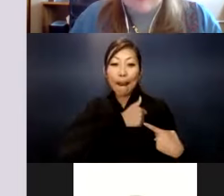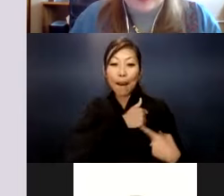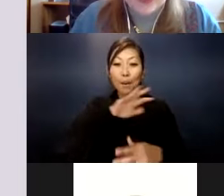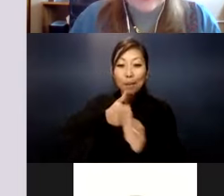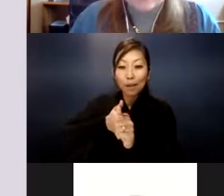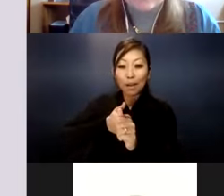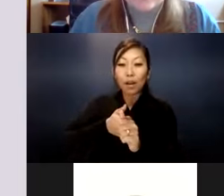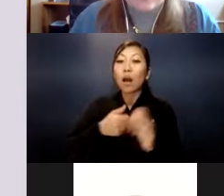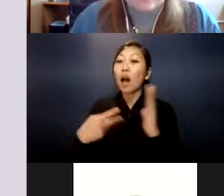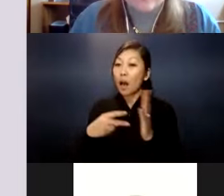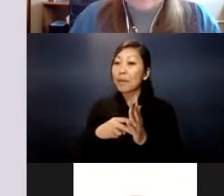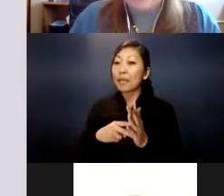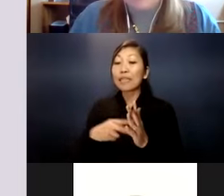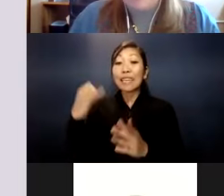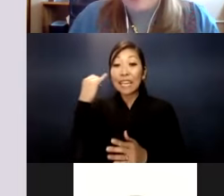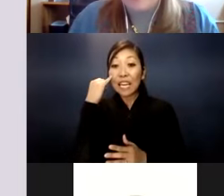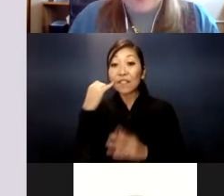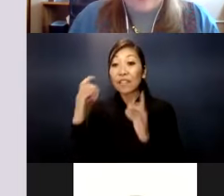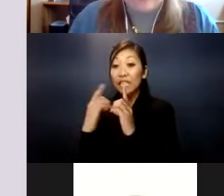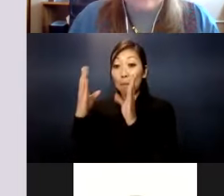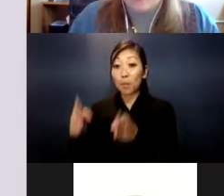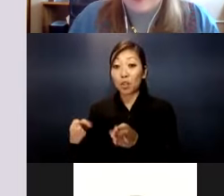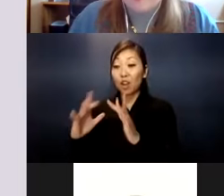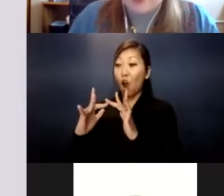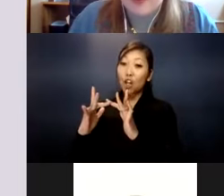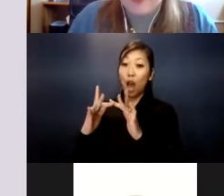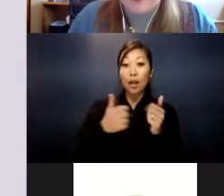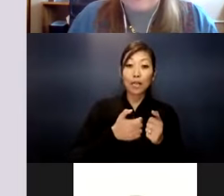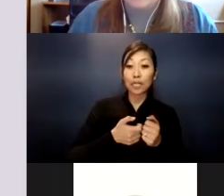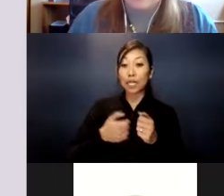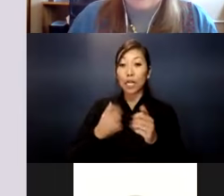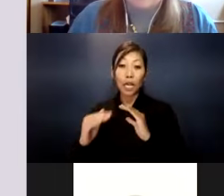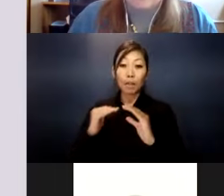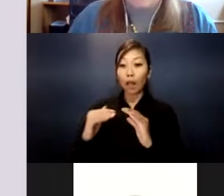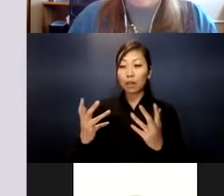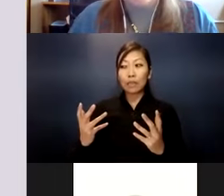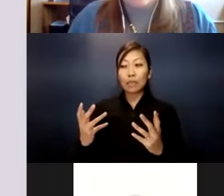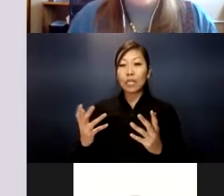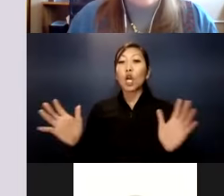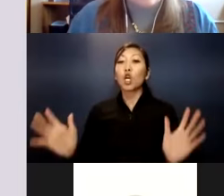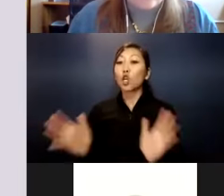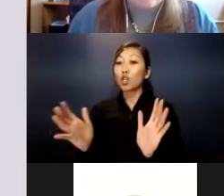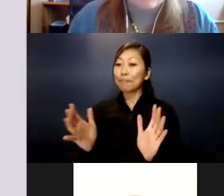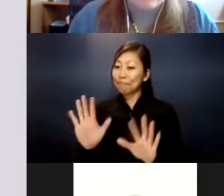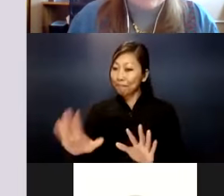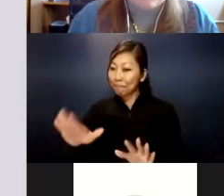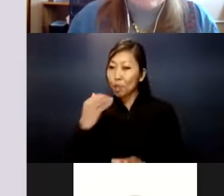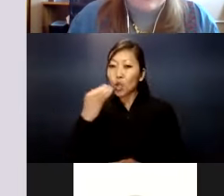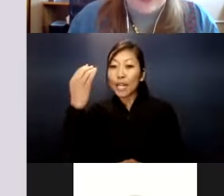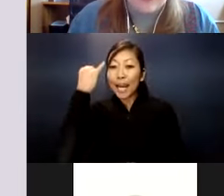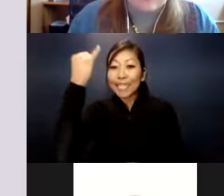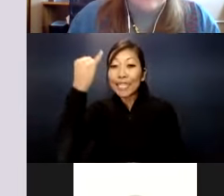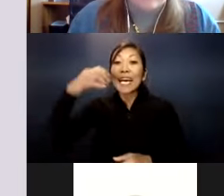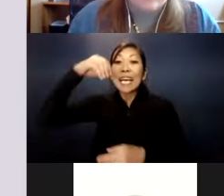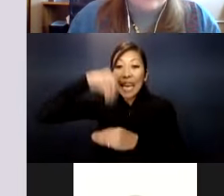with the person they're dating or even their friends, to talk in person so they get a better sense of what this